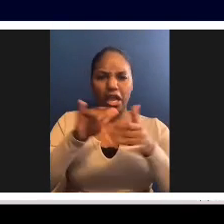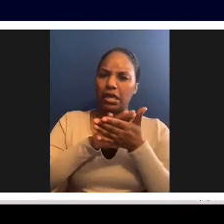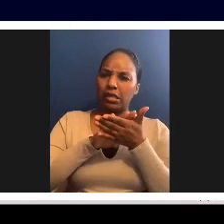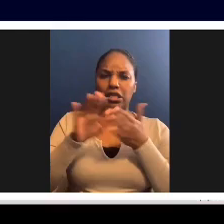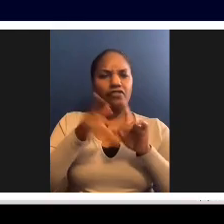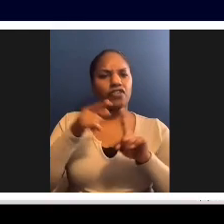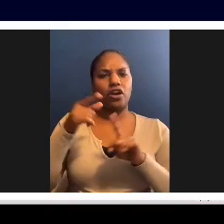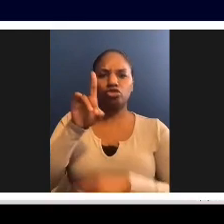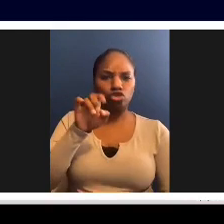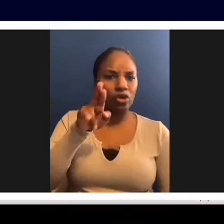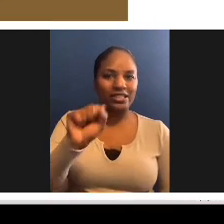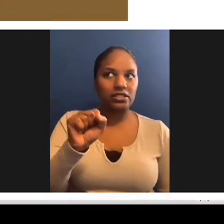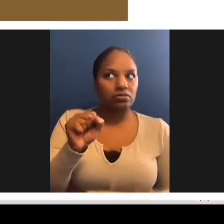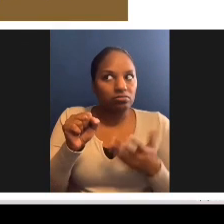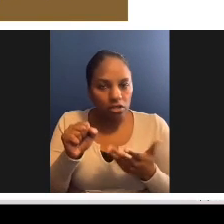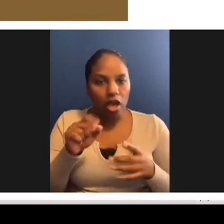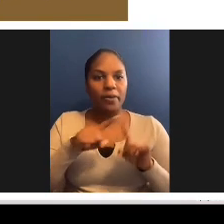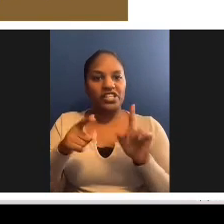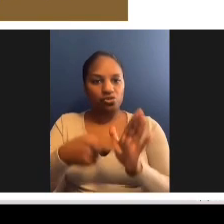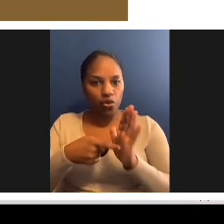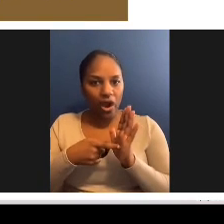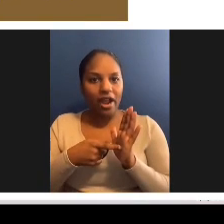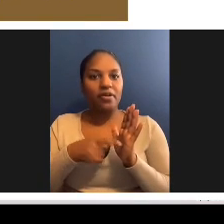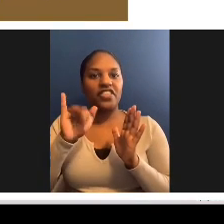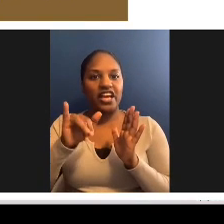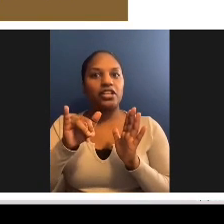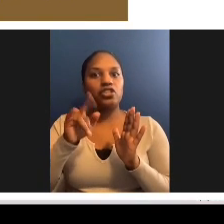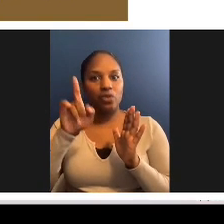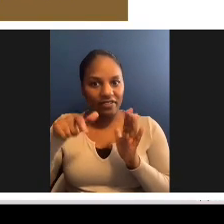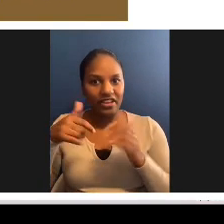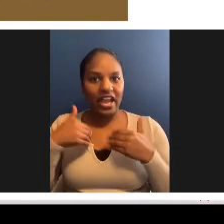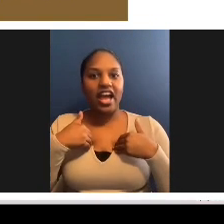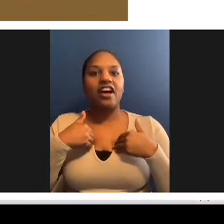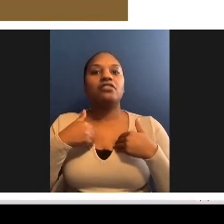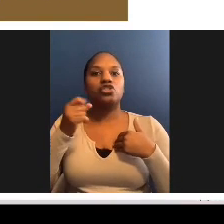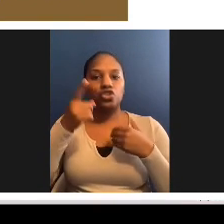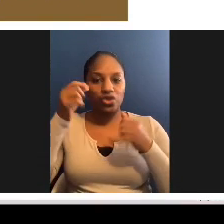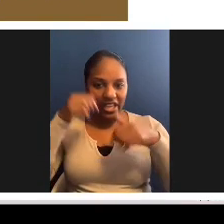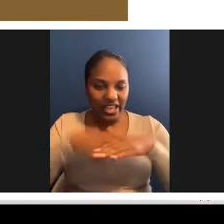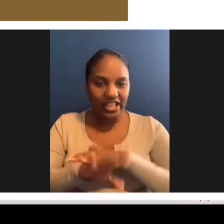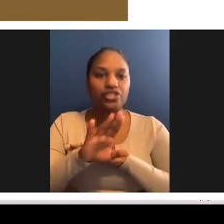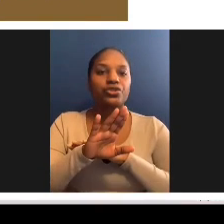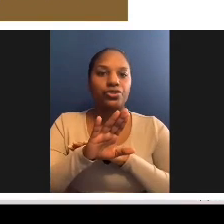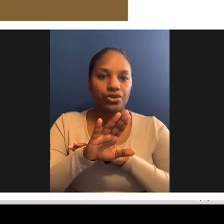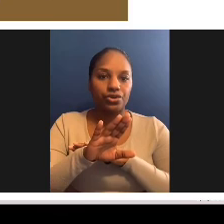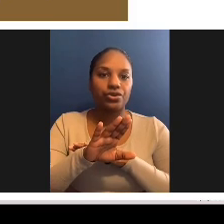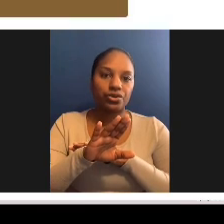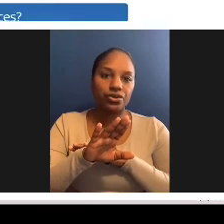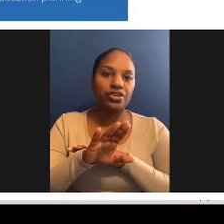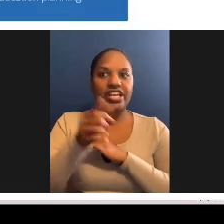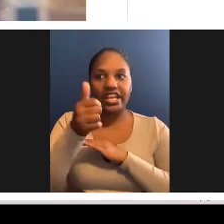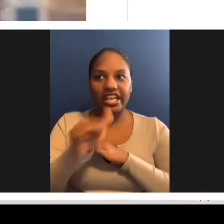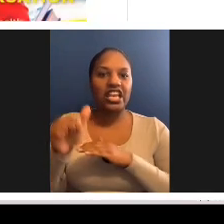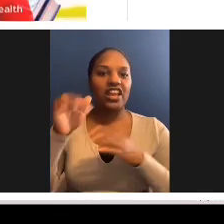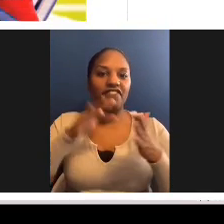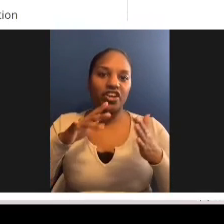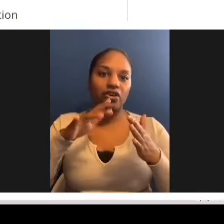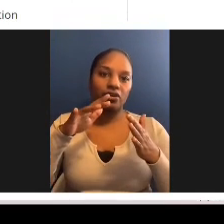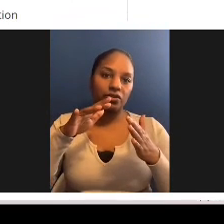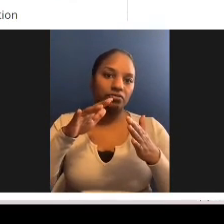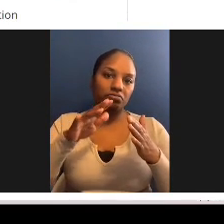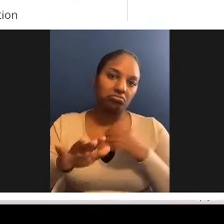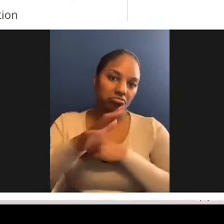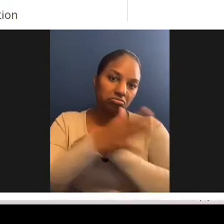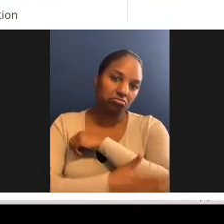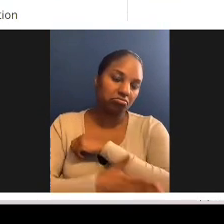into most fields of education and study. The next